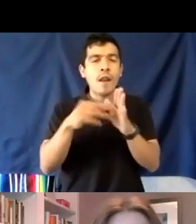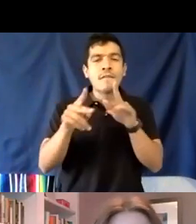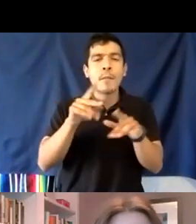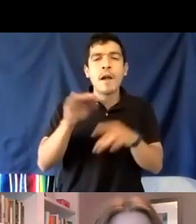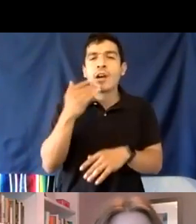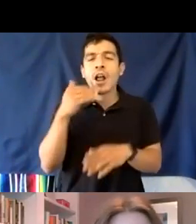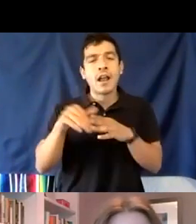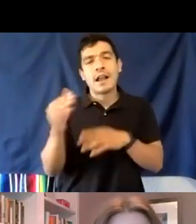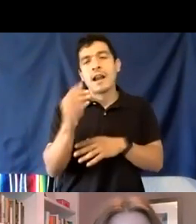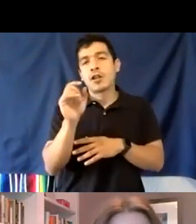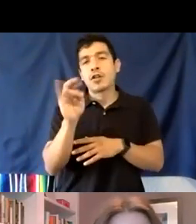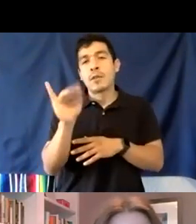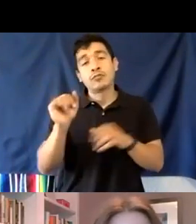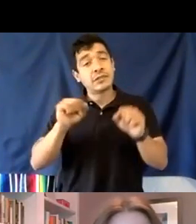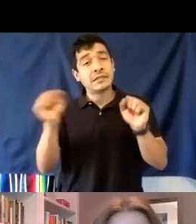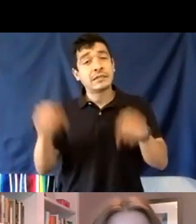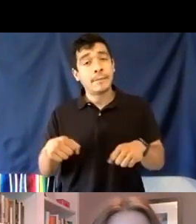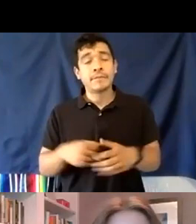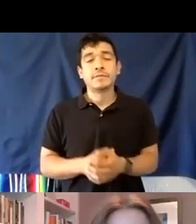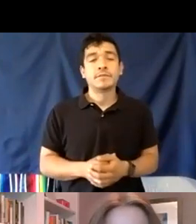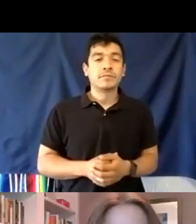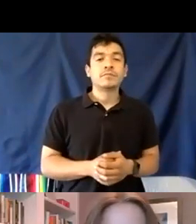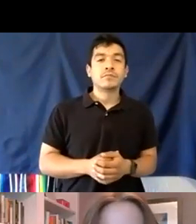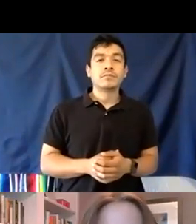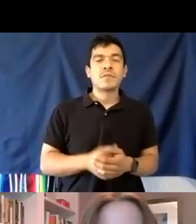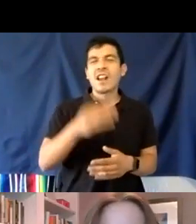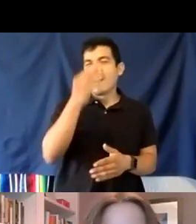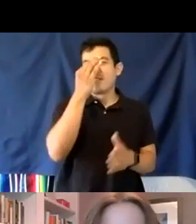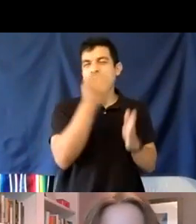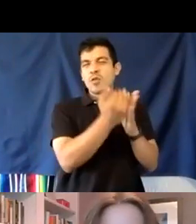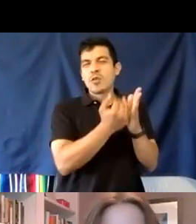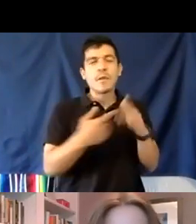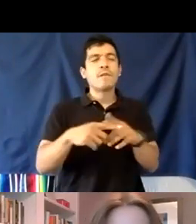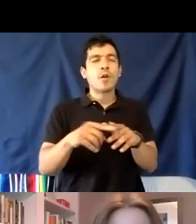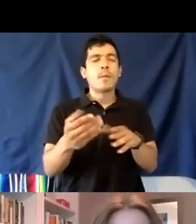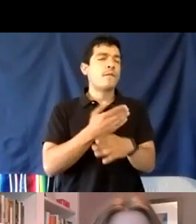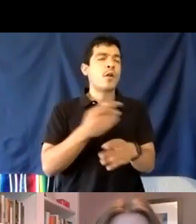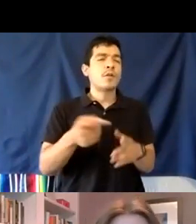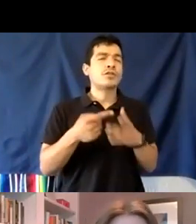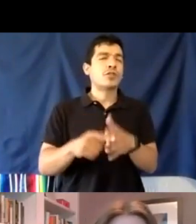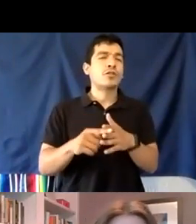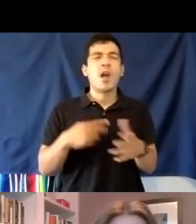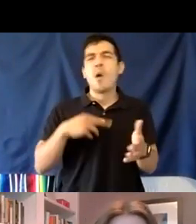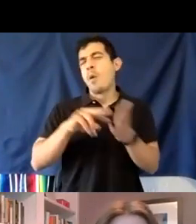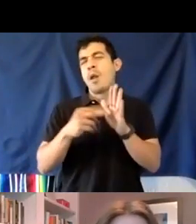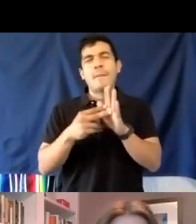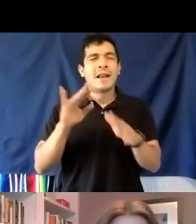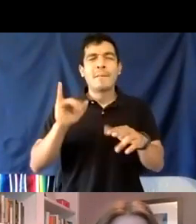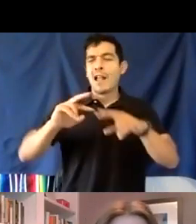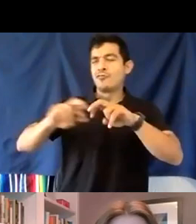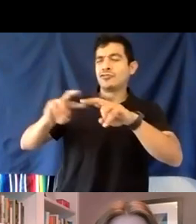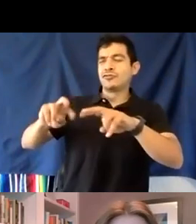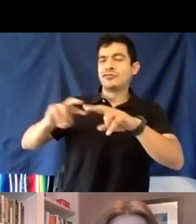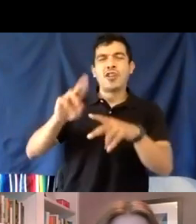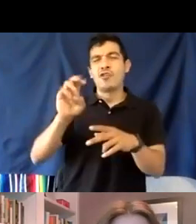panelists. And just a couple notes before we jump in. You know, what do we mean by research? And I think this is one of the questions that we'll get